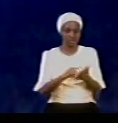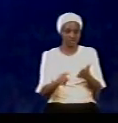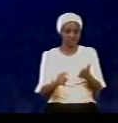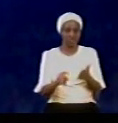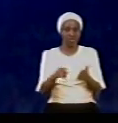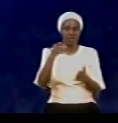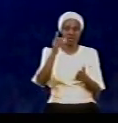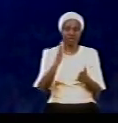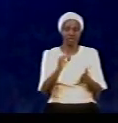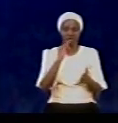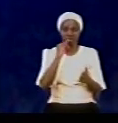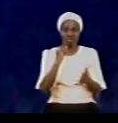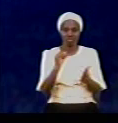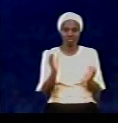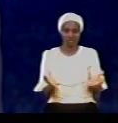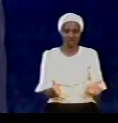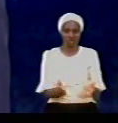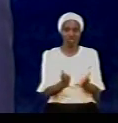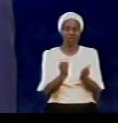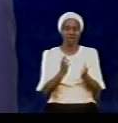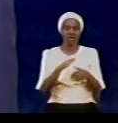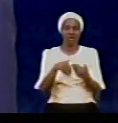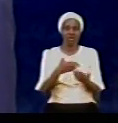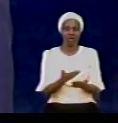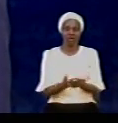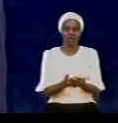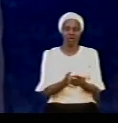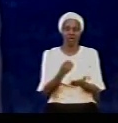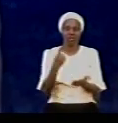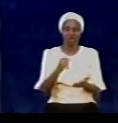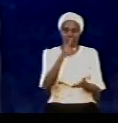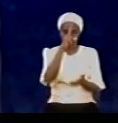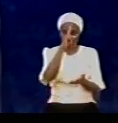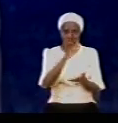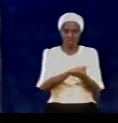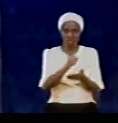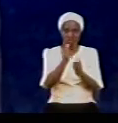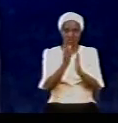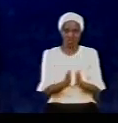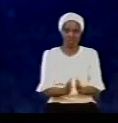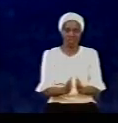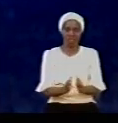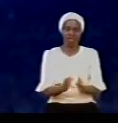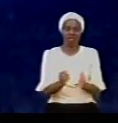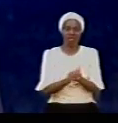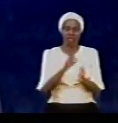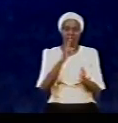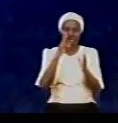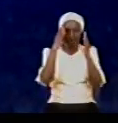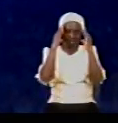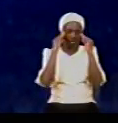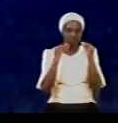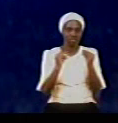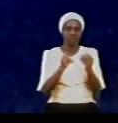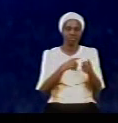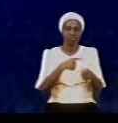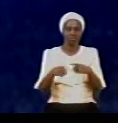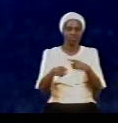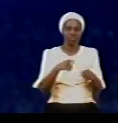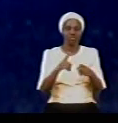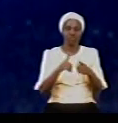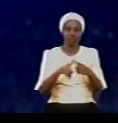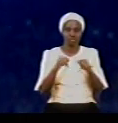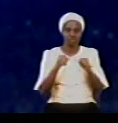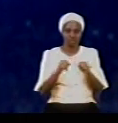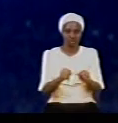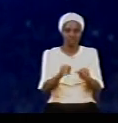through persecution to continue in the faith despite the